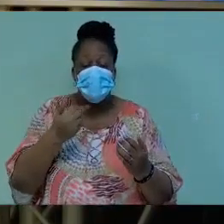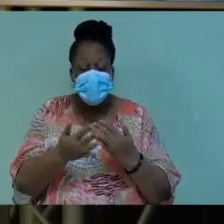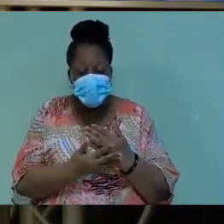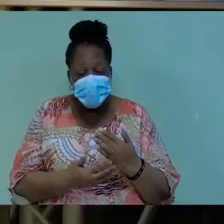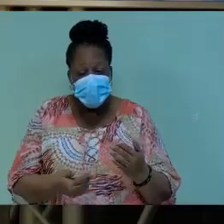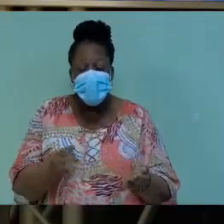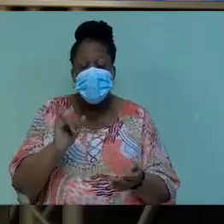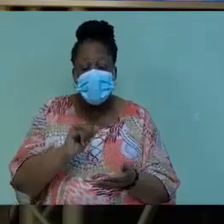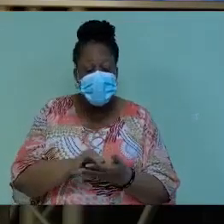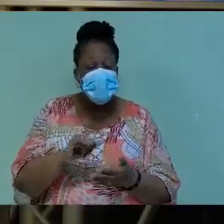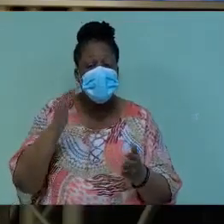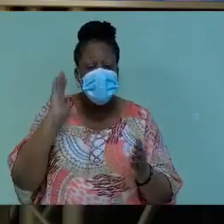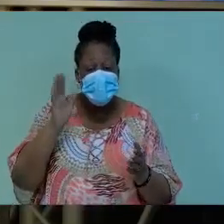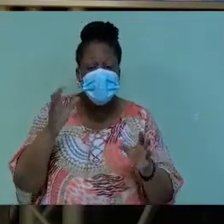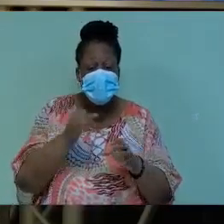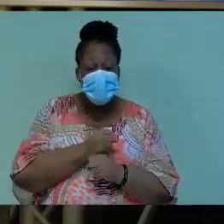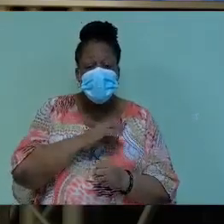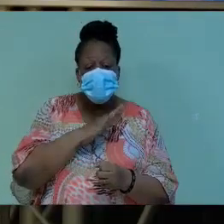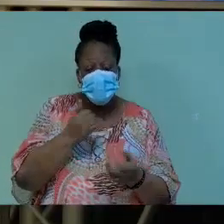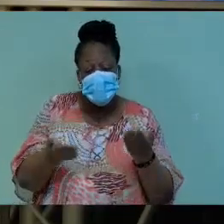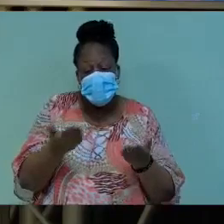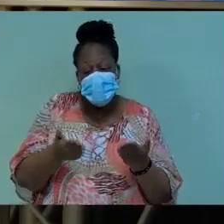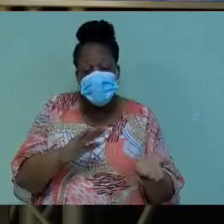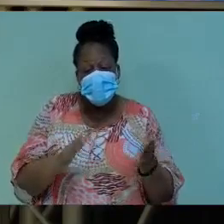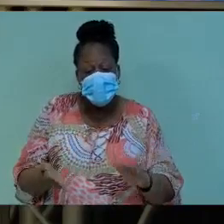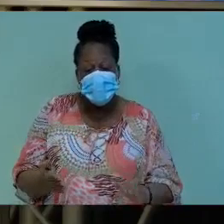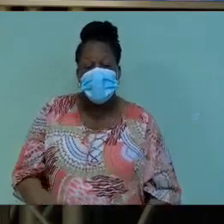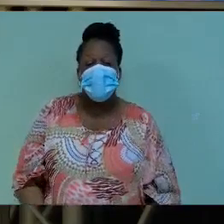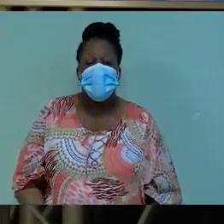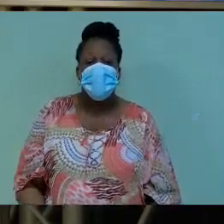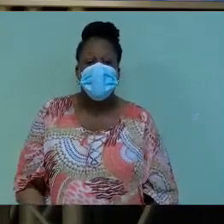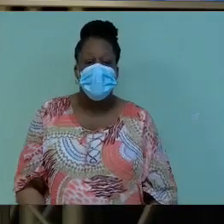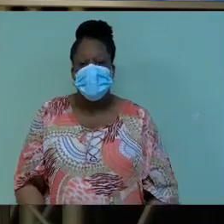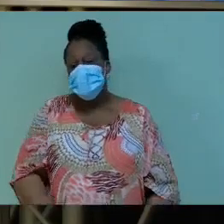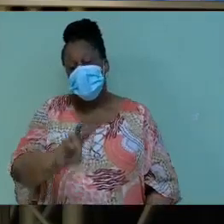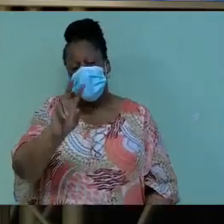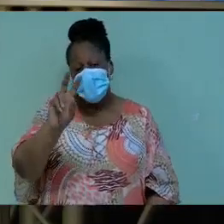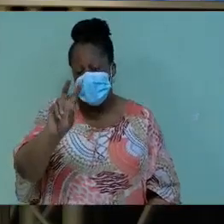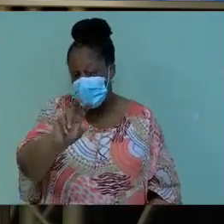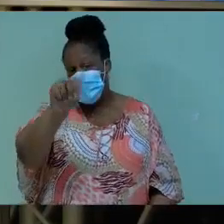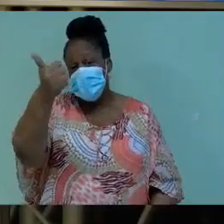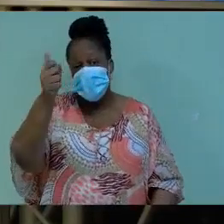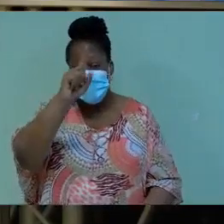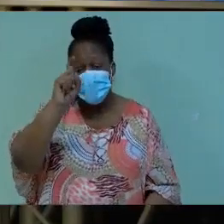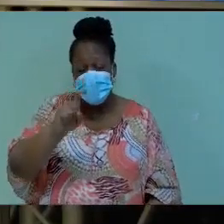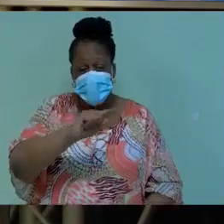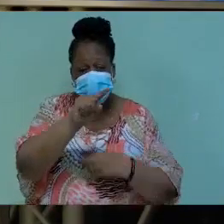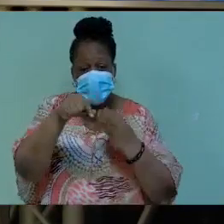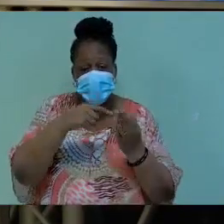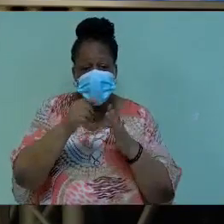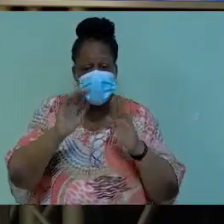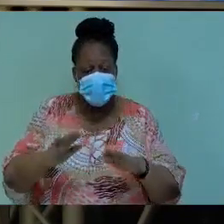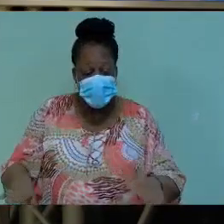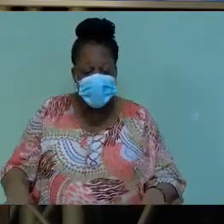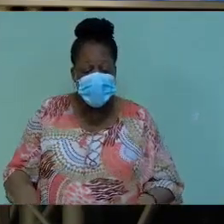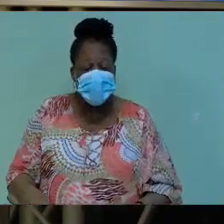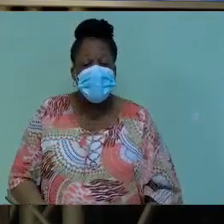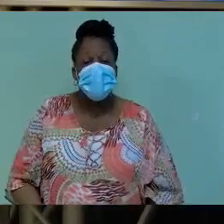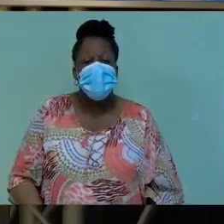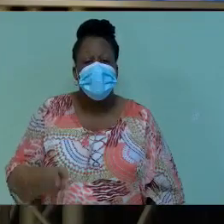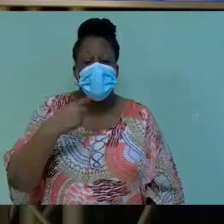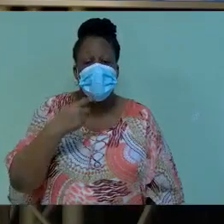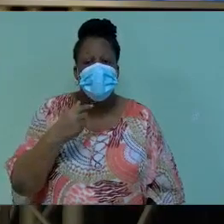the inflammatory conditions occurring in children. Yes, we said earlier on that children generally do well, and recently we've